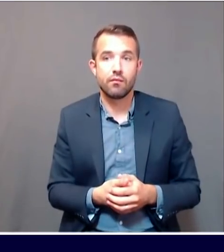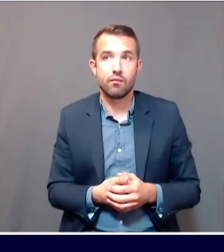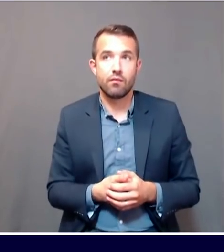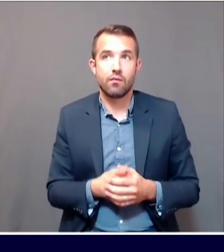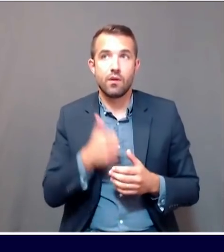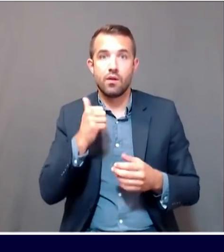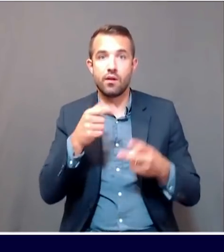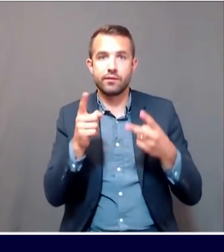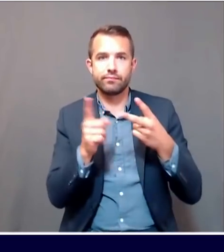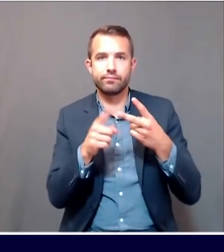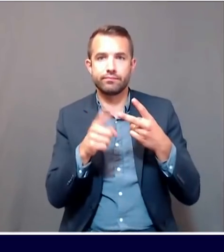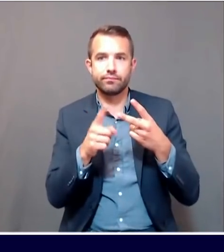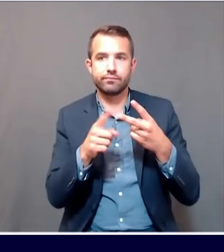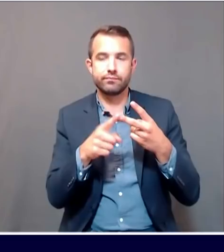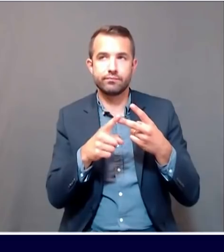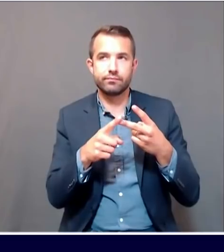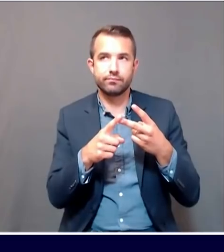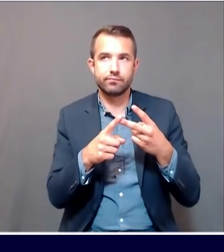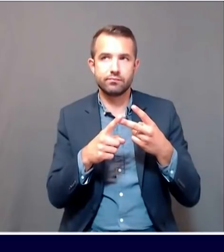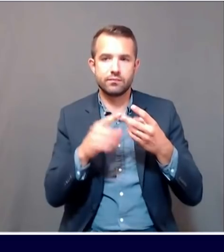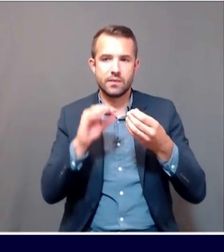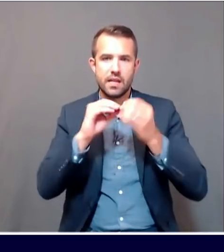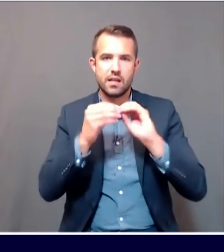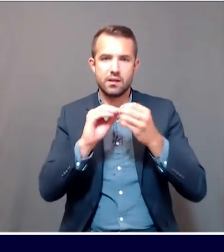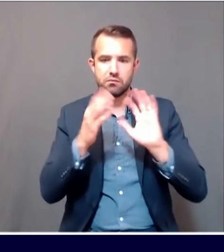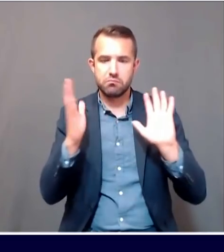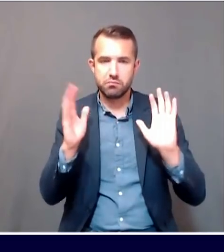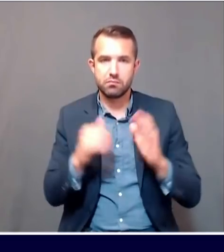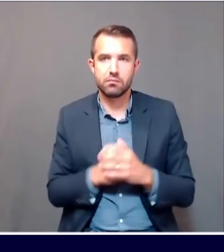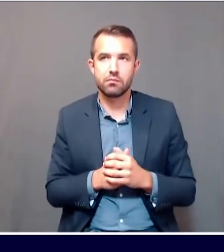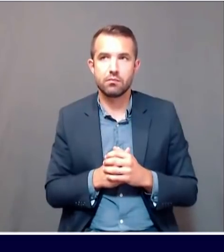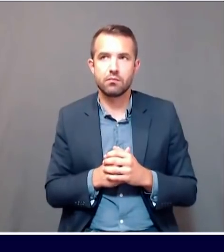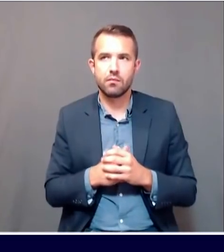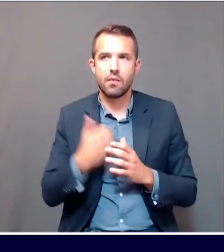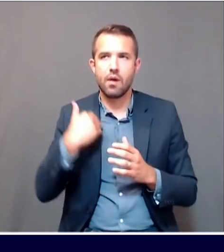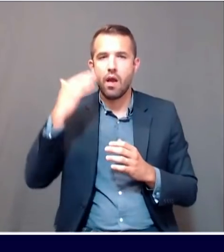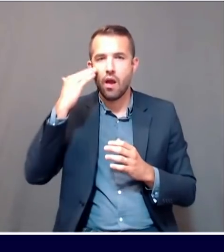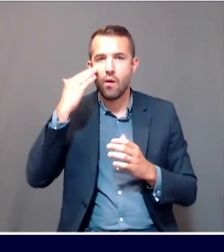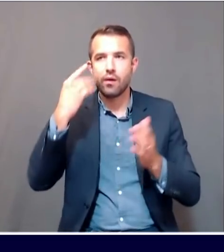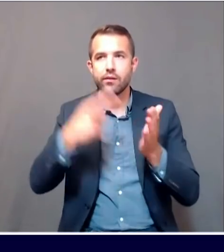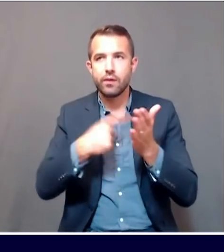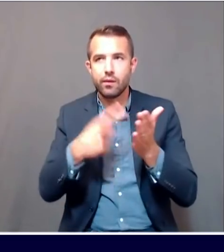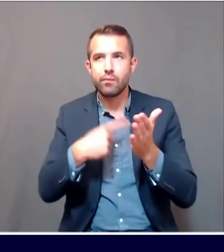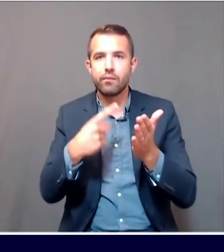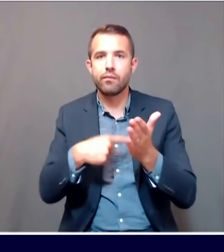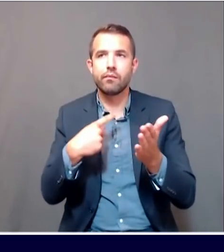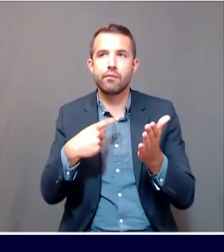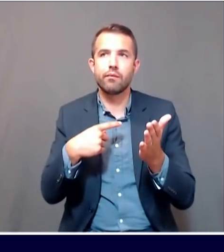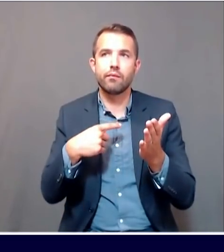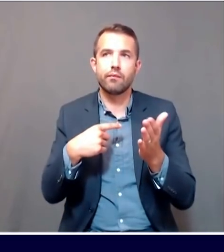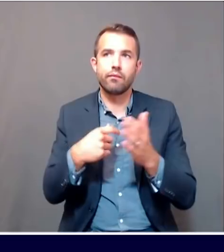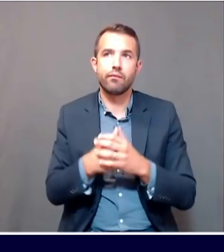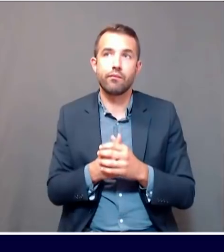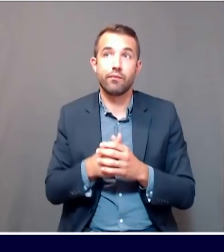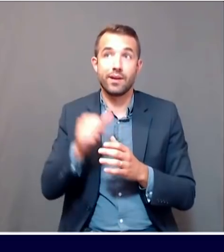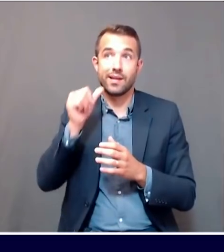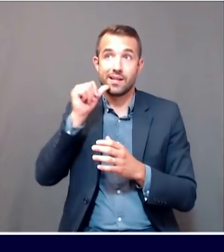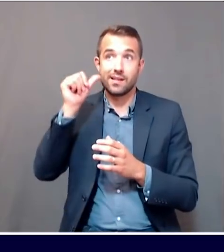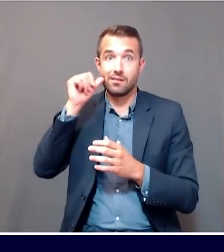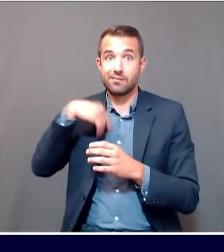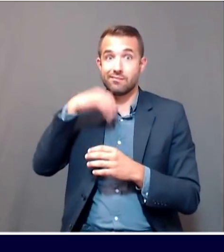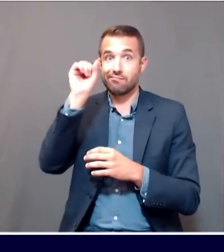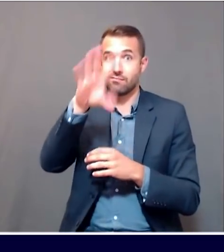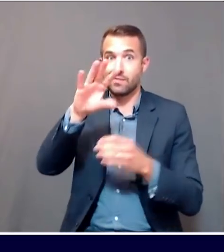it comes to numbers, now I know sometimes there are revisions made to the previous day's numbers. So for instance, today, I know some of us